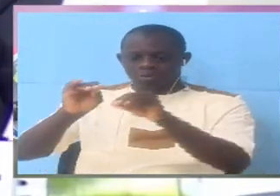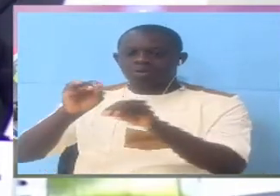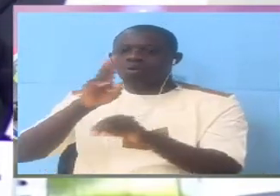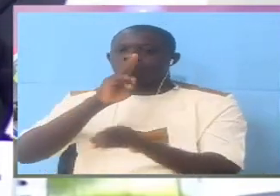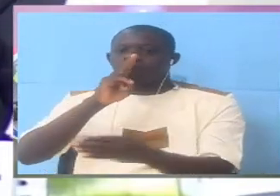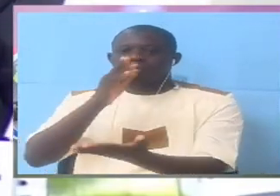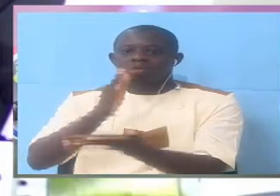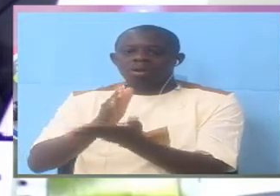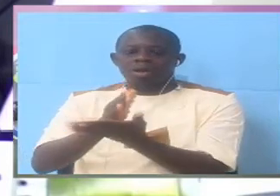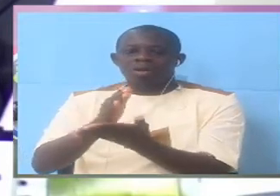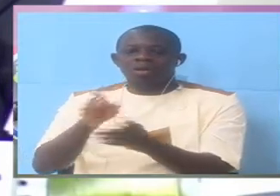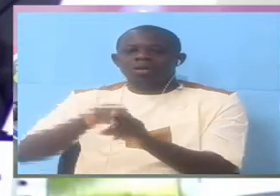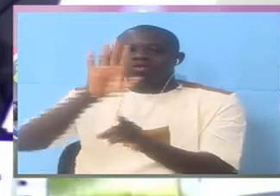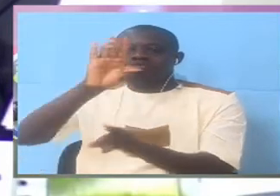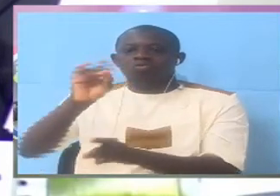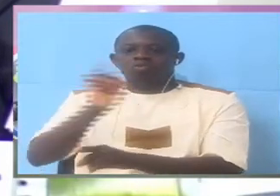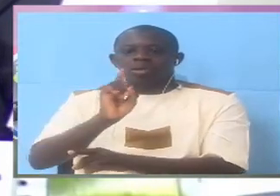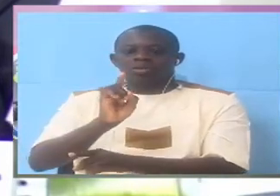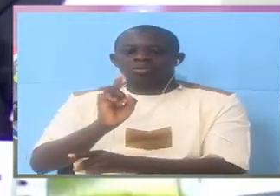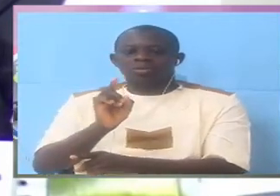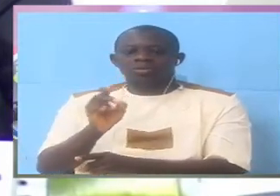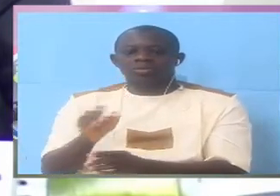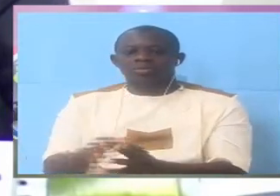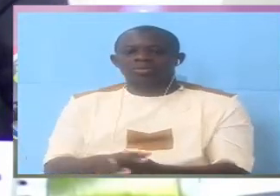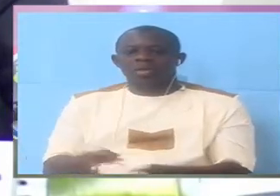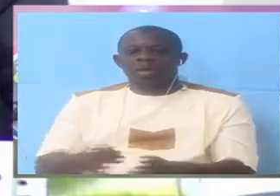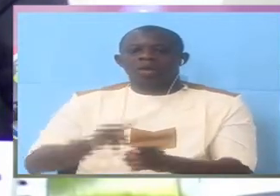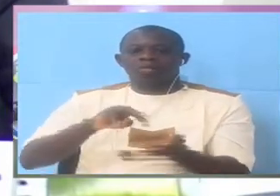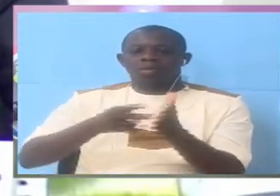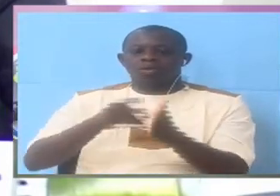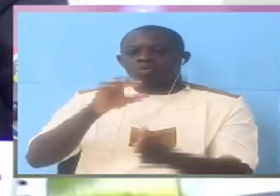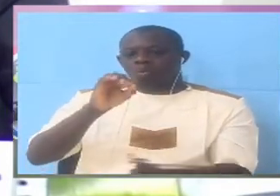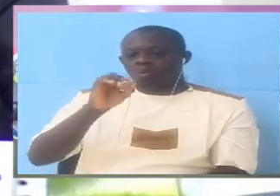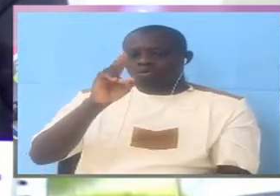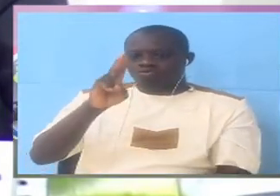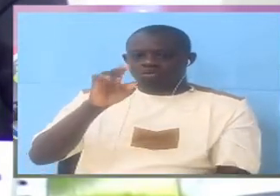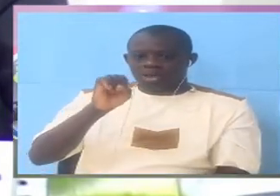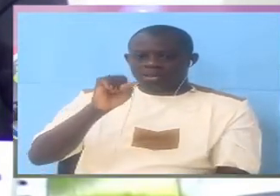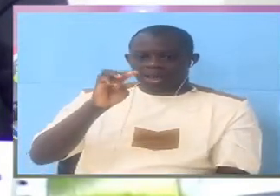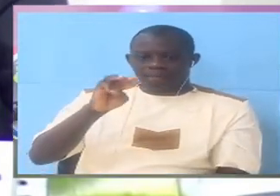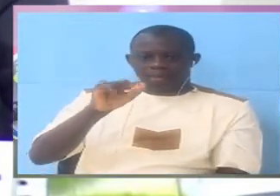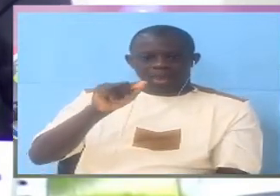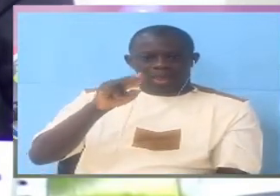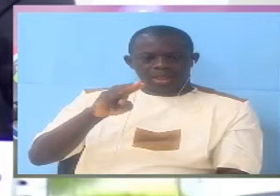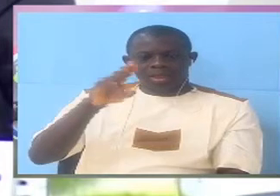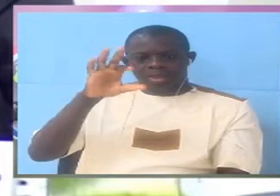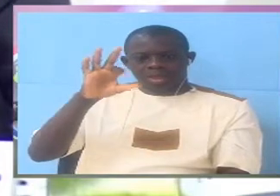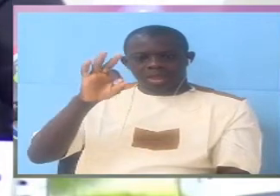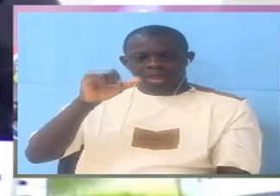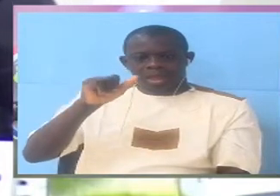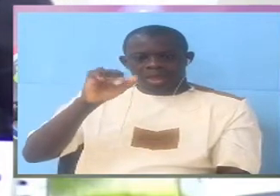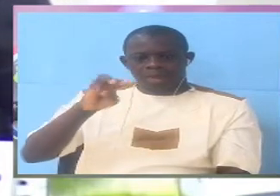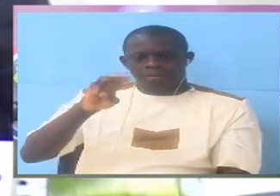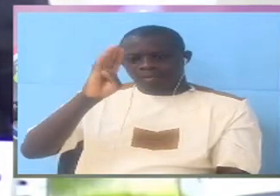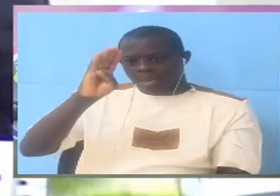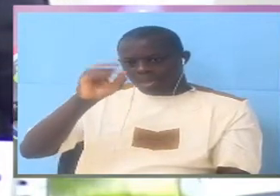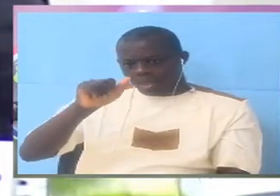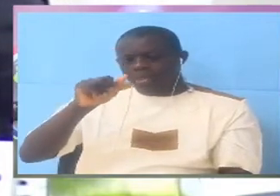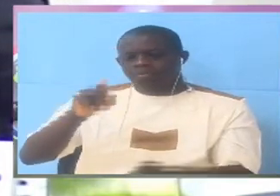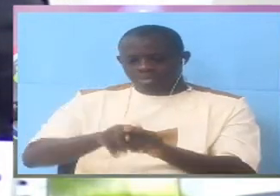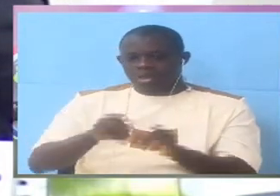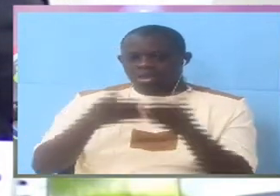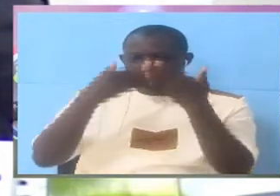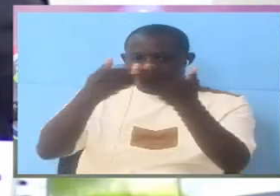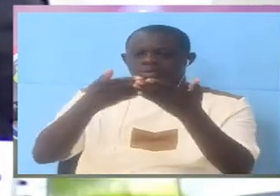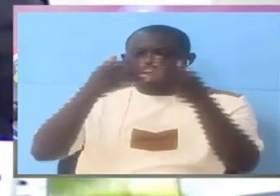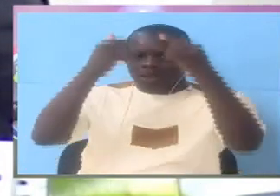out by Usman Tamba. Who told you that? I gave you the